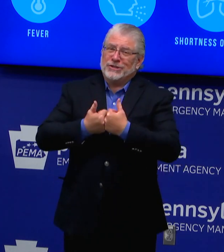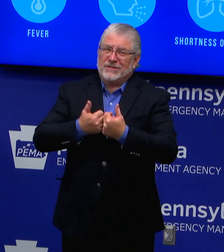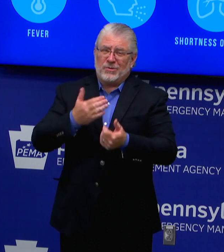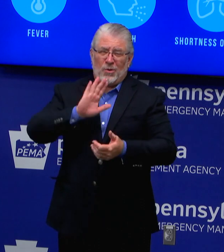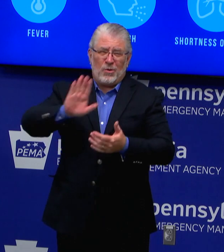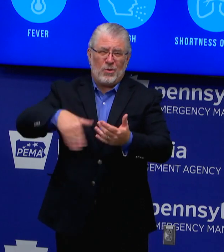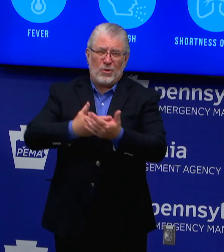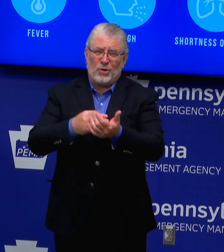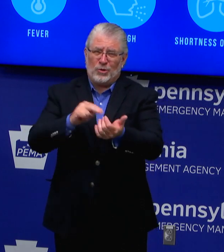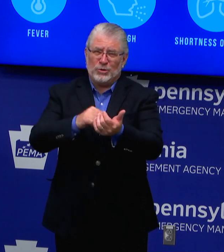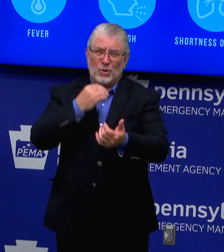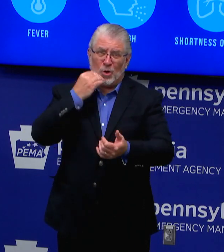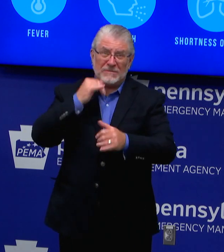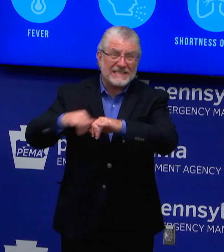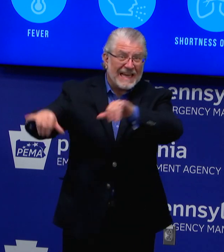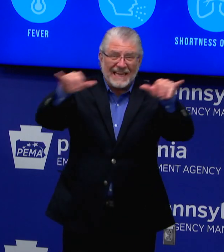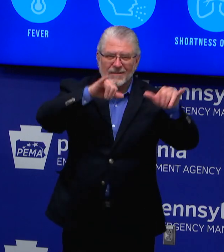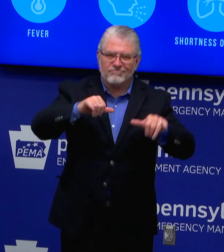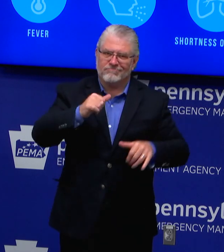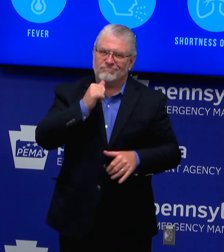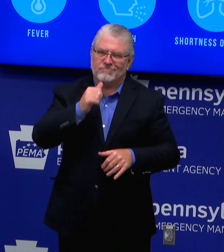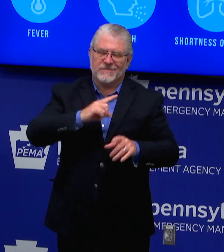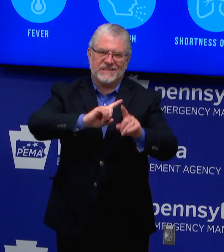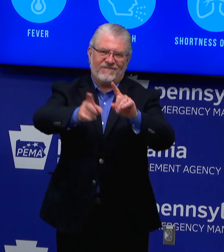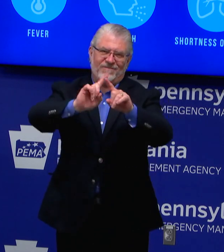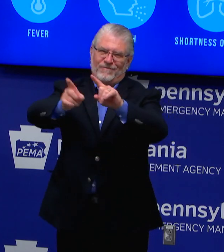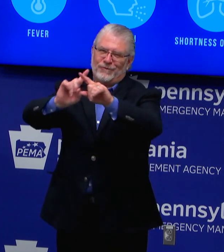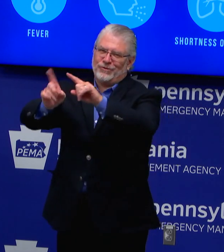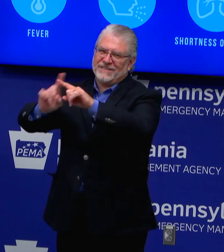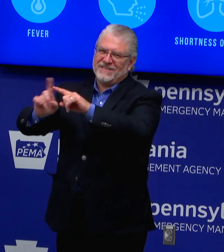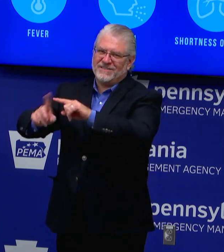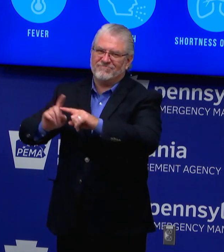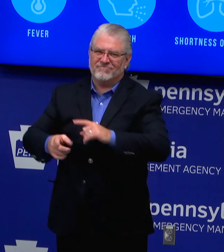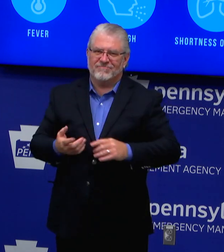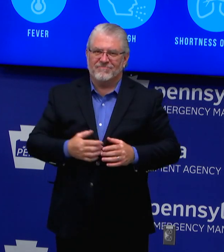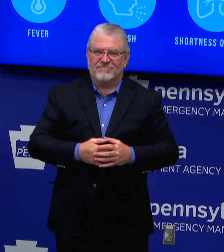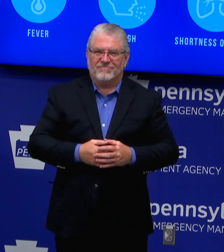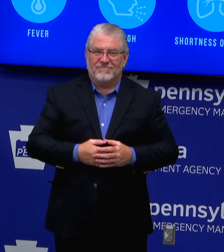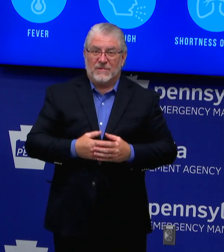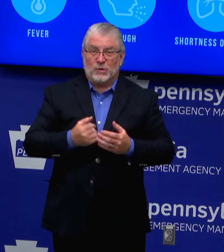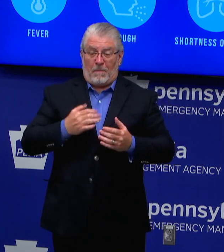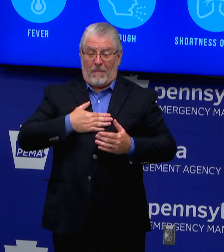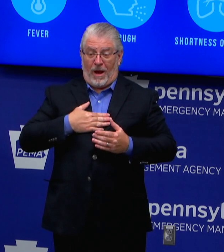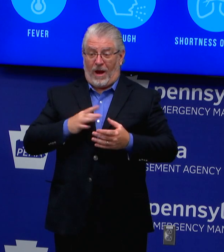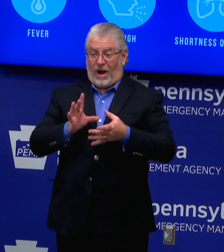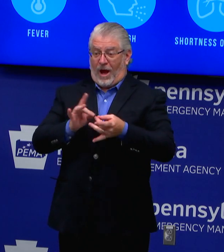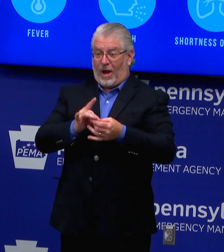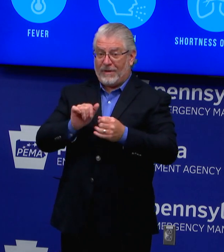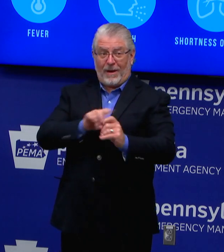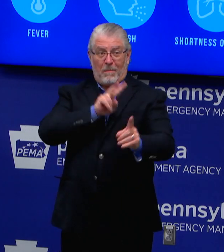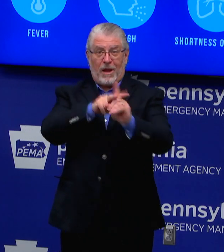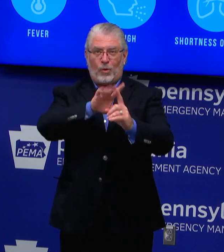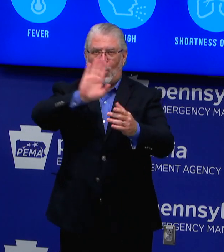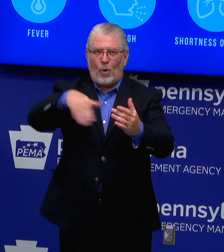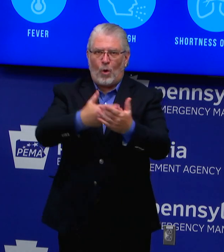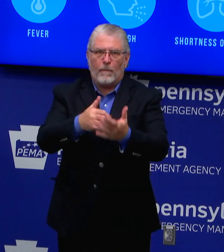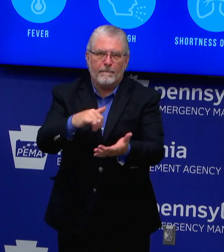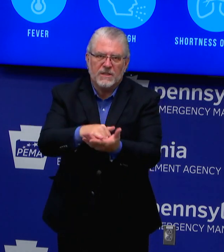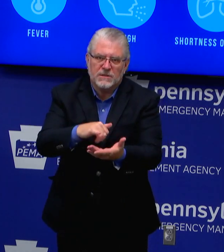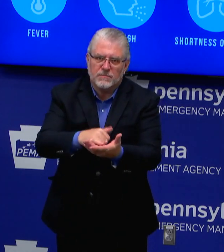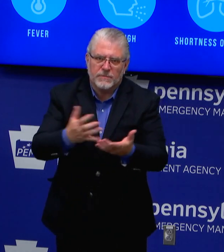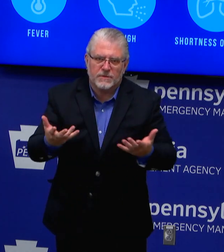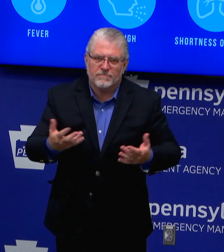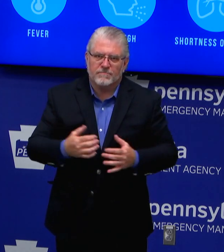to generalize against a number of them is very difficult. And we see that, especially Colonel Montgomery and the National